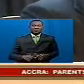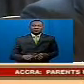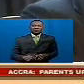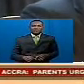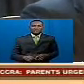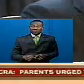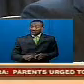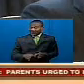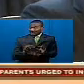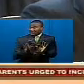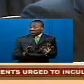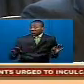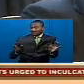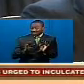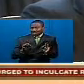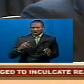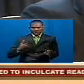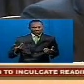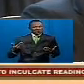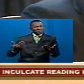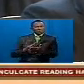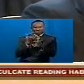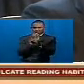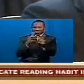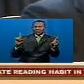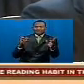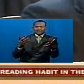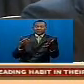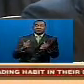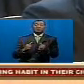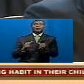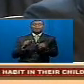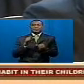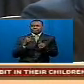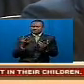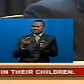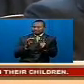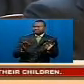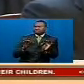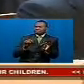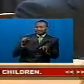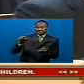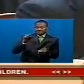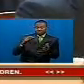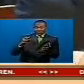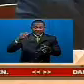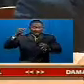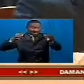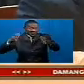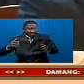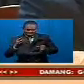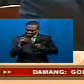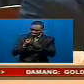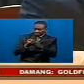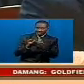be watchdogs of our infant democracy. Fight for the institutions of state, such as the